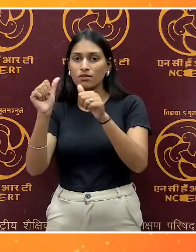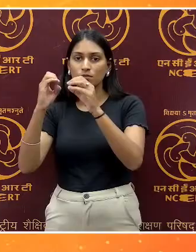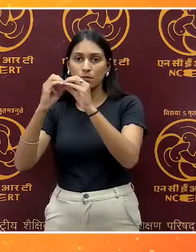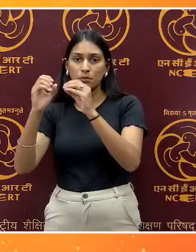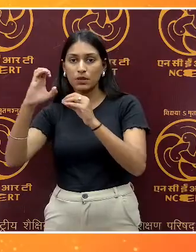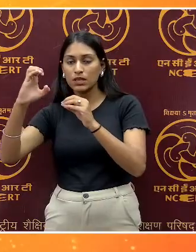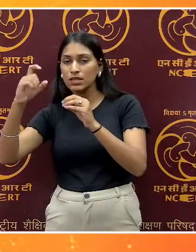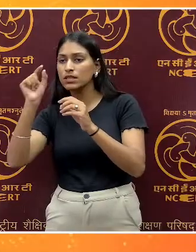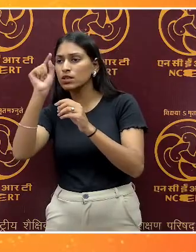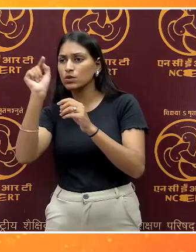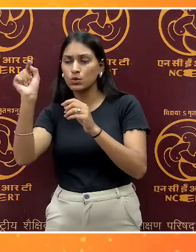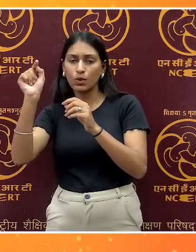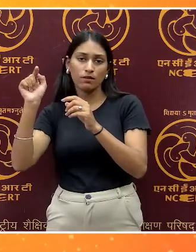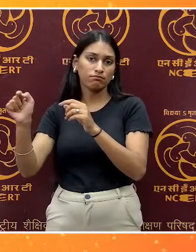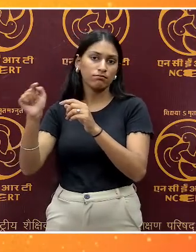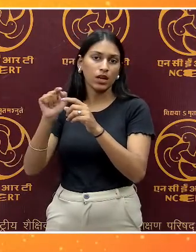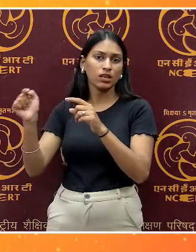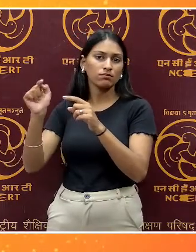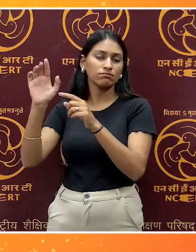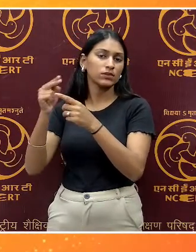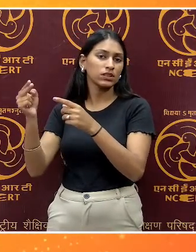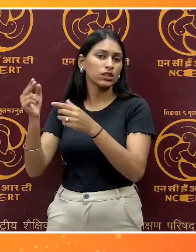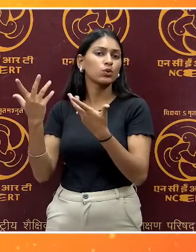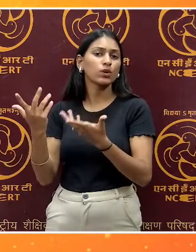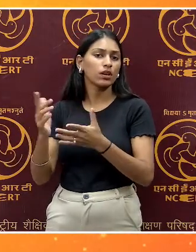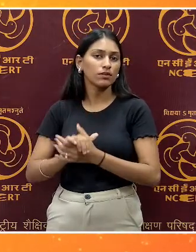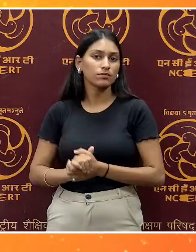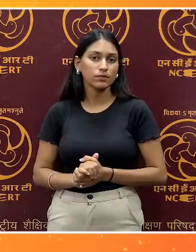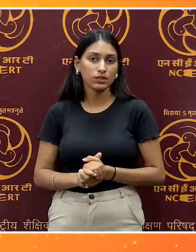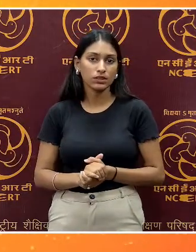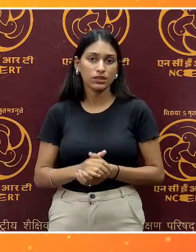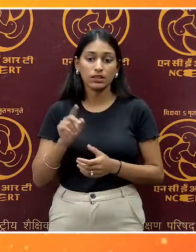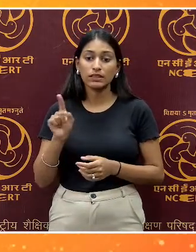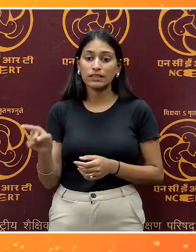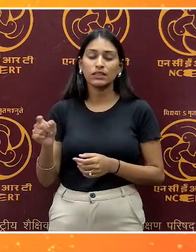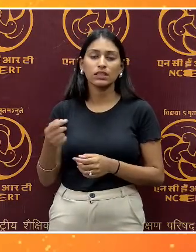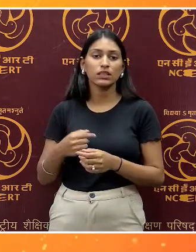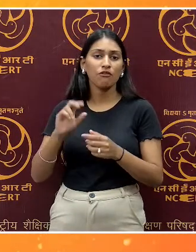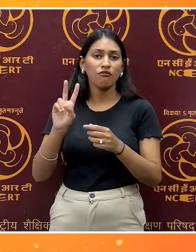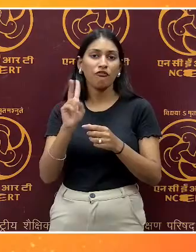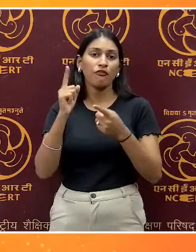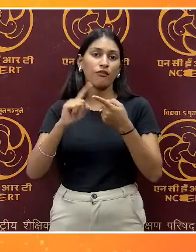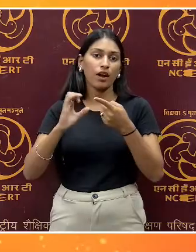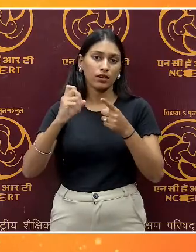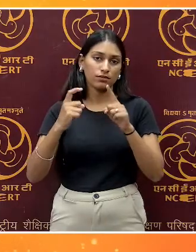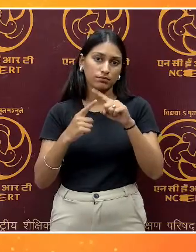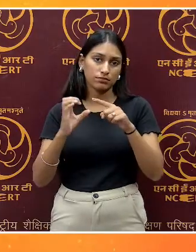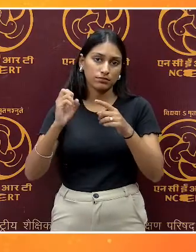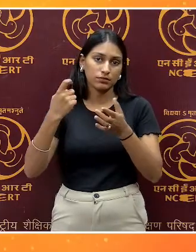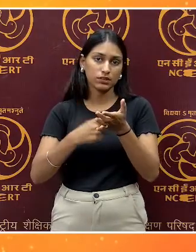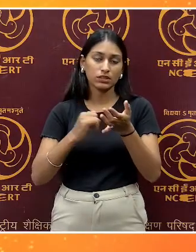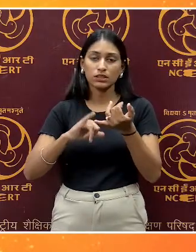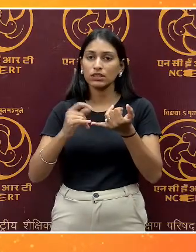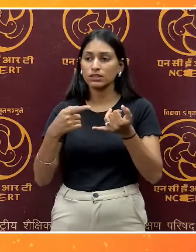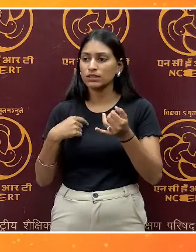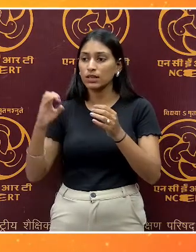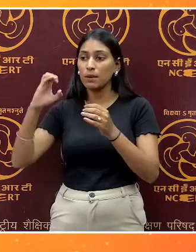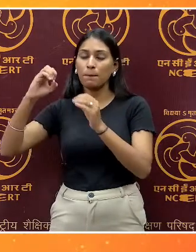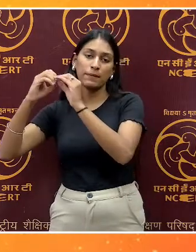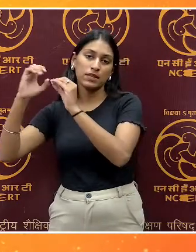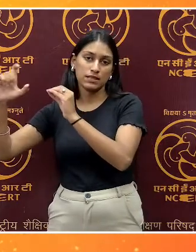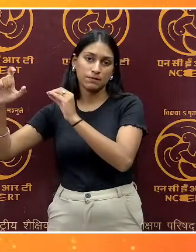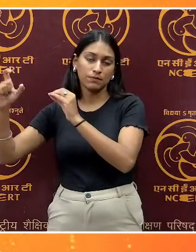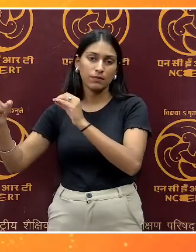and BC. The net or resultant vector is AC. AC. The direction, as we said earlier, we can